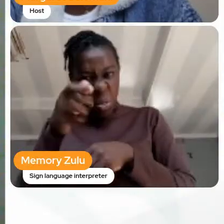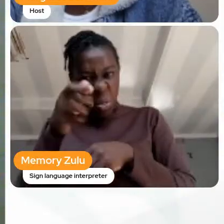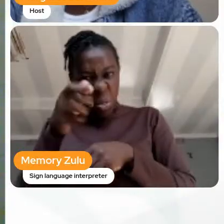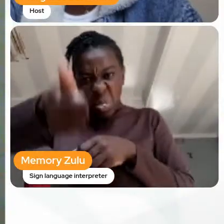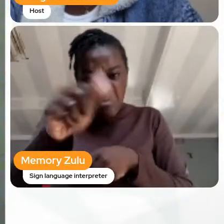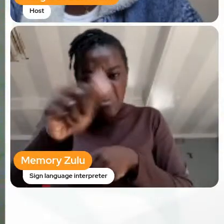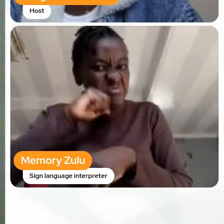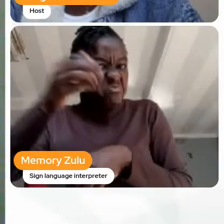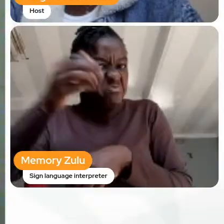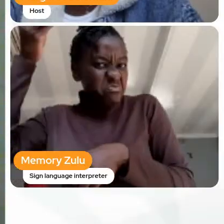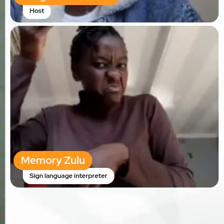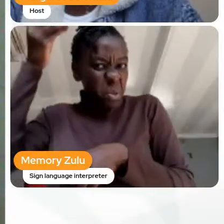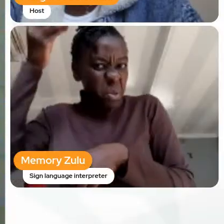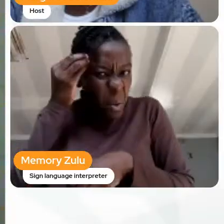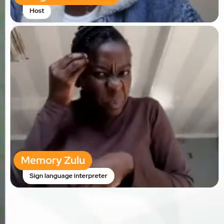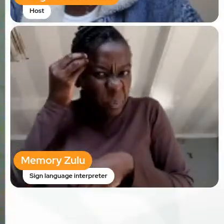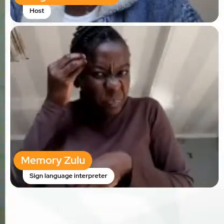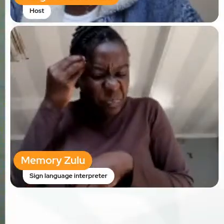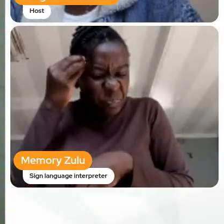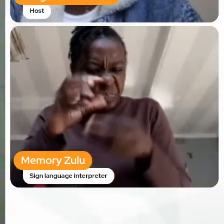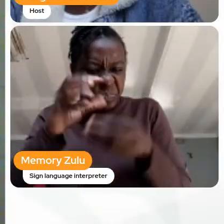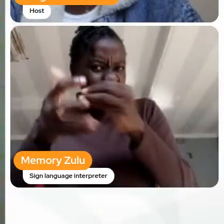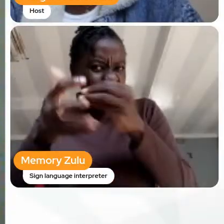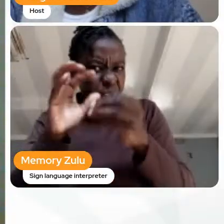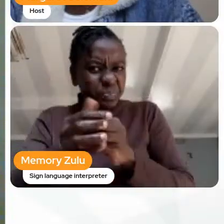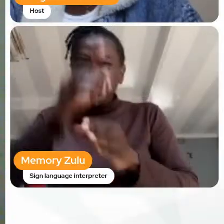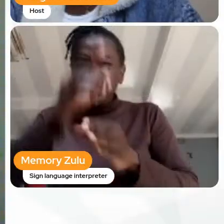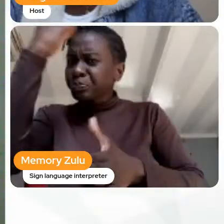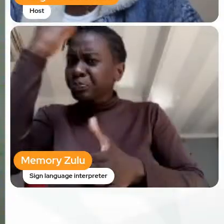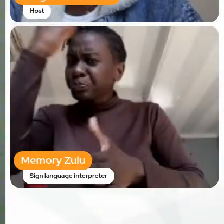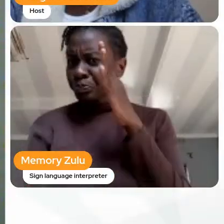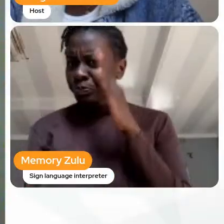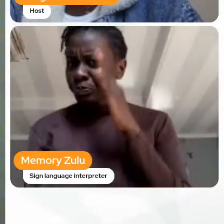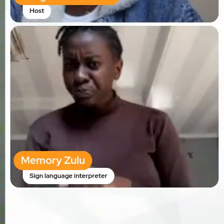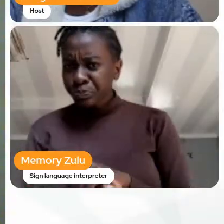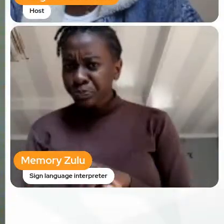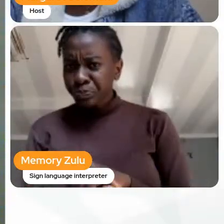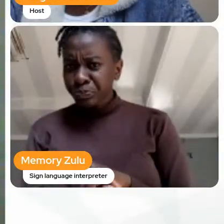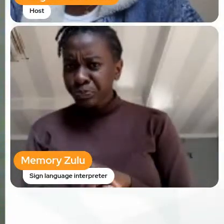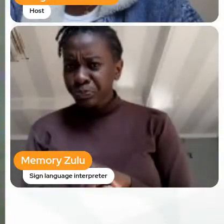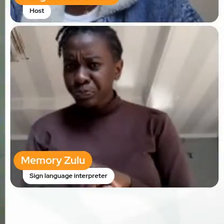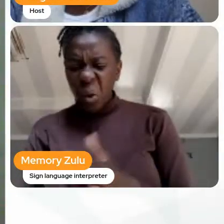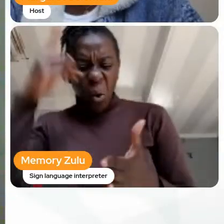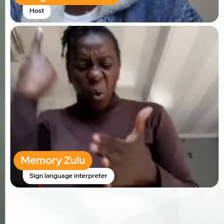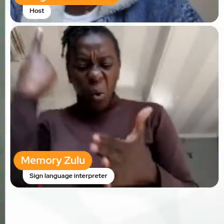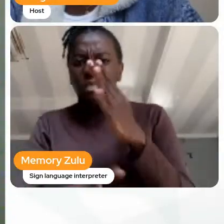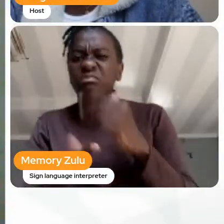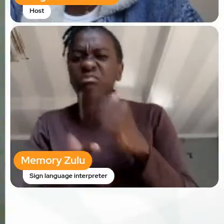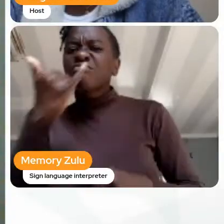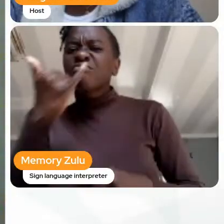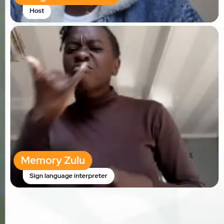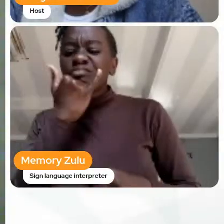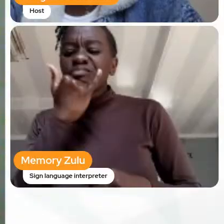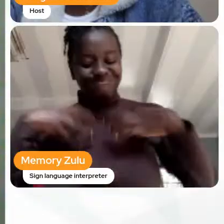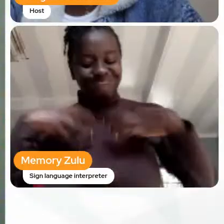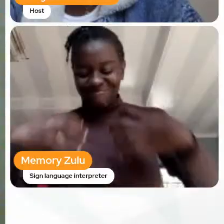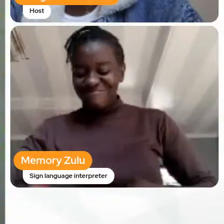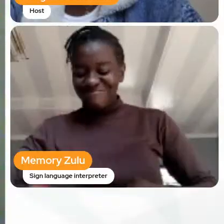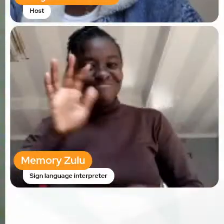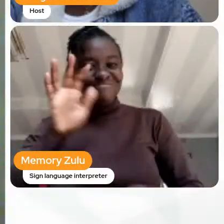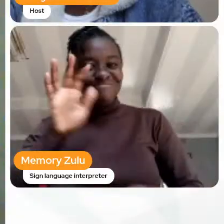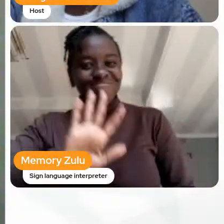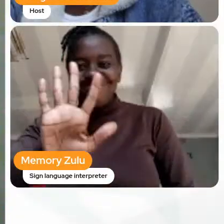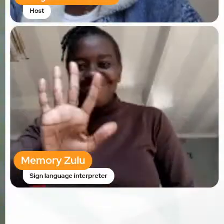prevented other complications setting in. So I would get an instance like